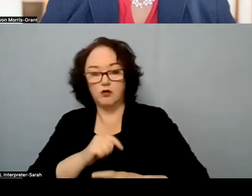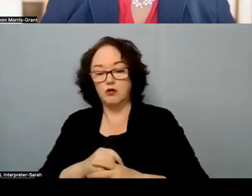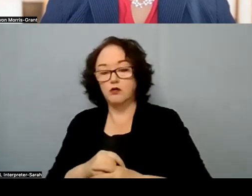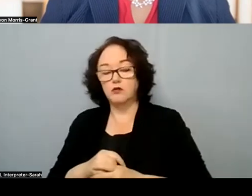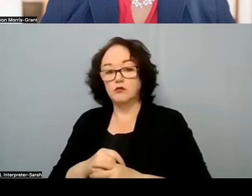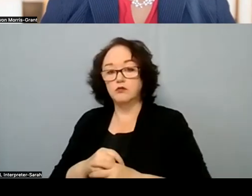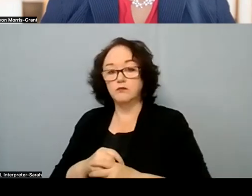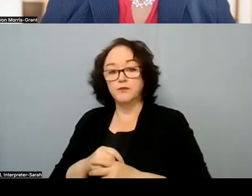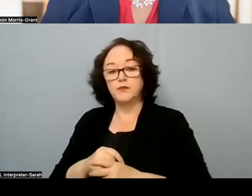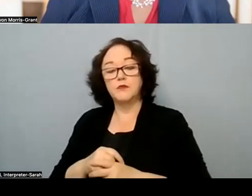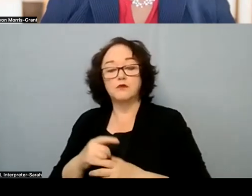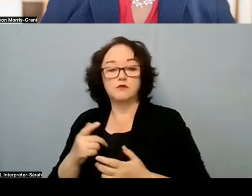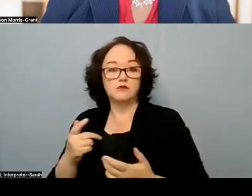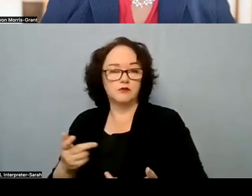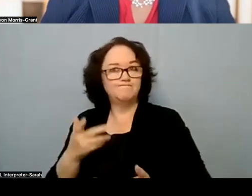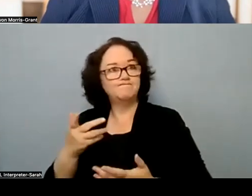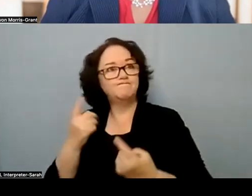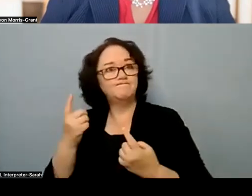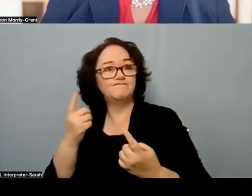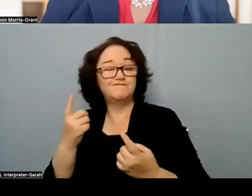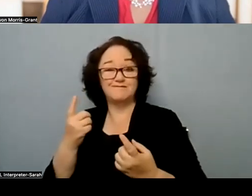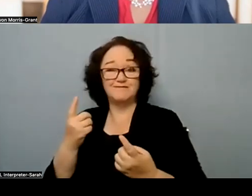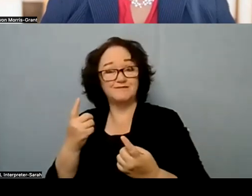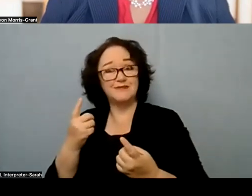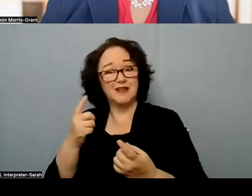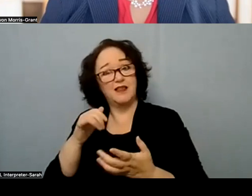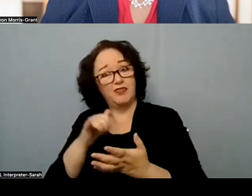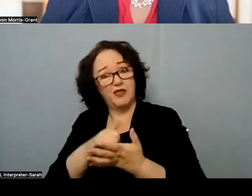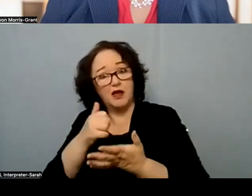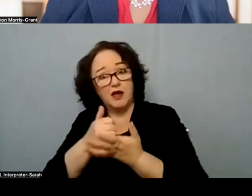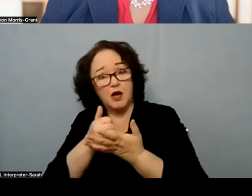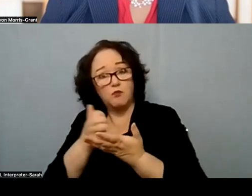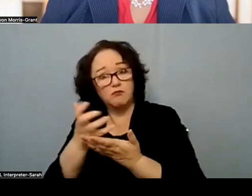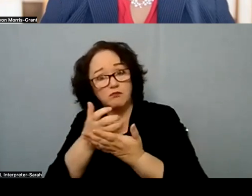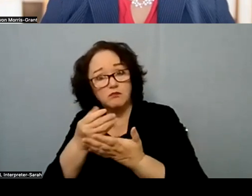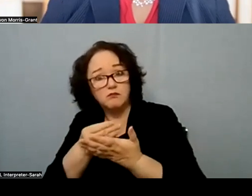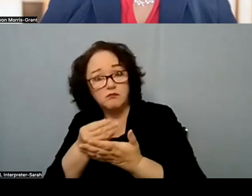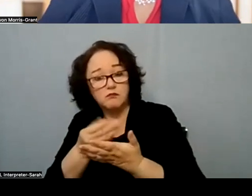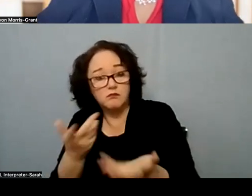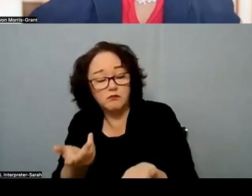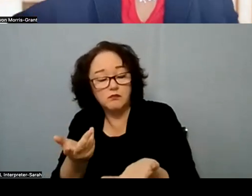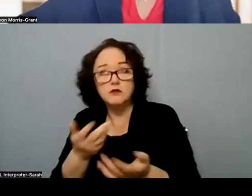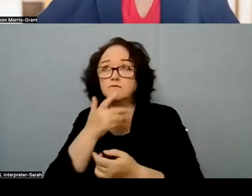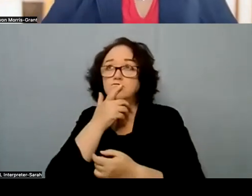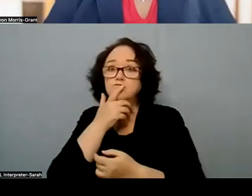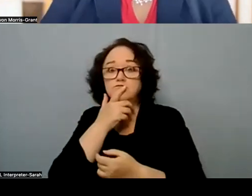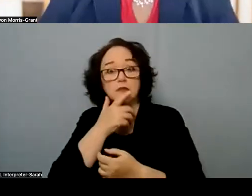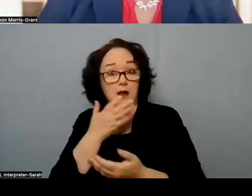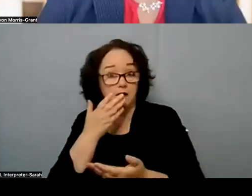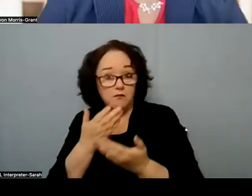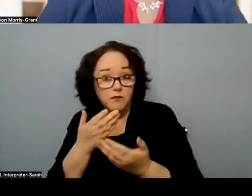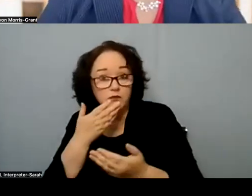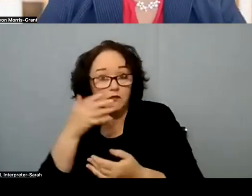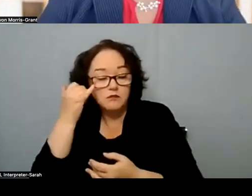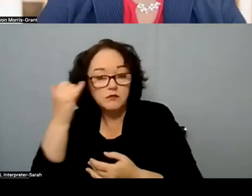gain income? So I really think that anytime something's happening in a unit, the best way to solve it is just ask questions and then see if we can solve it.